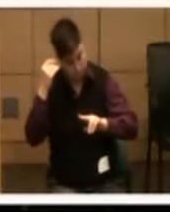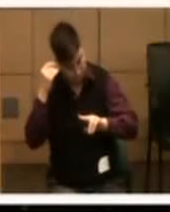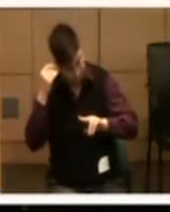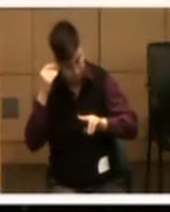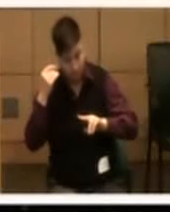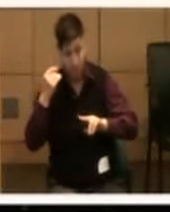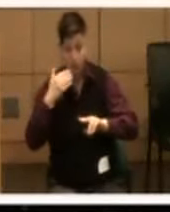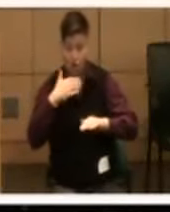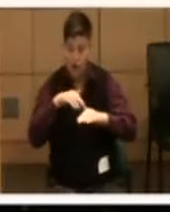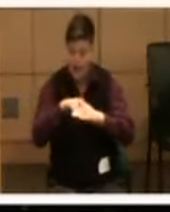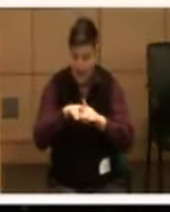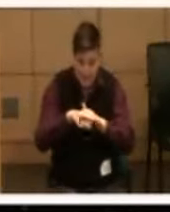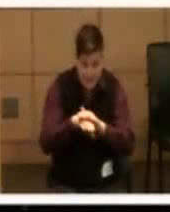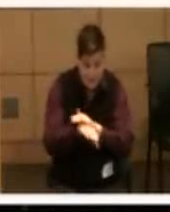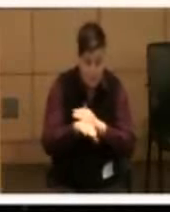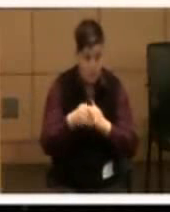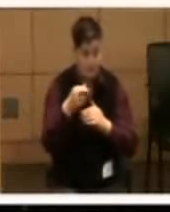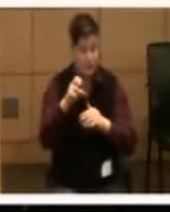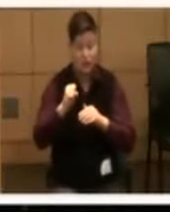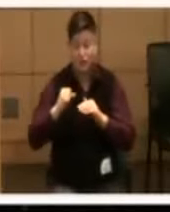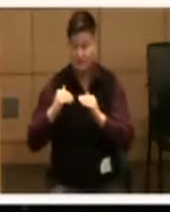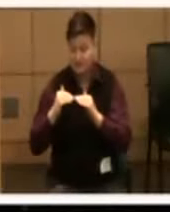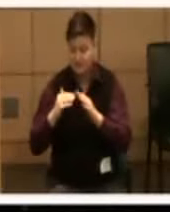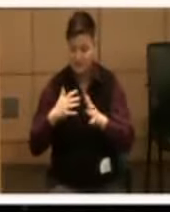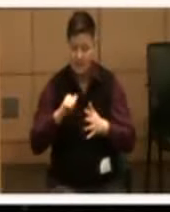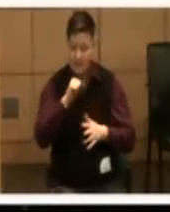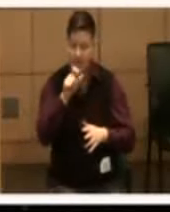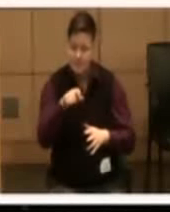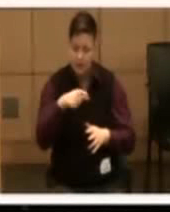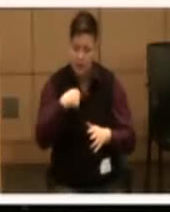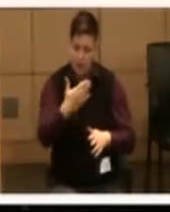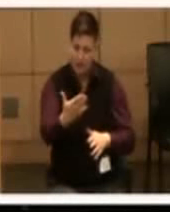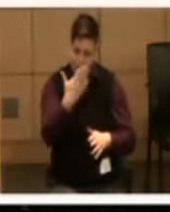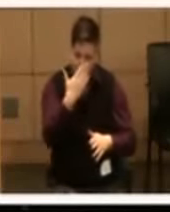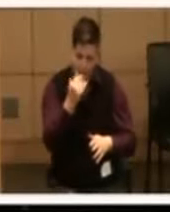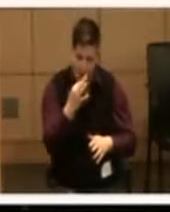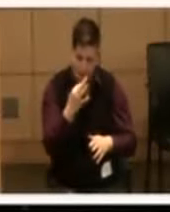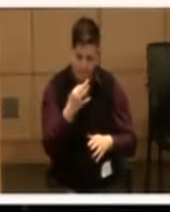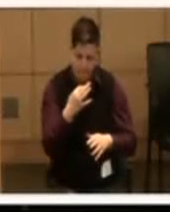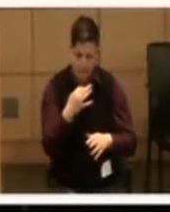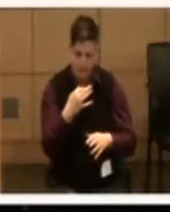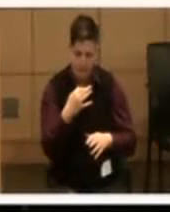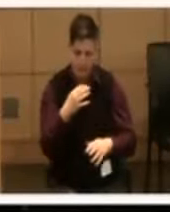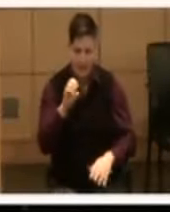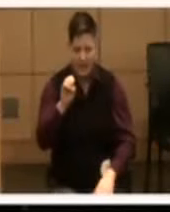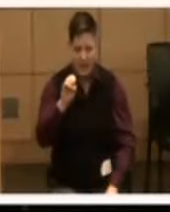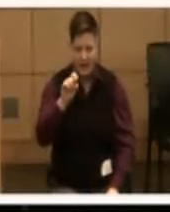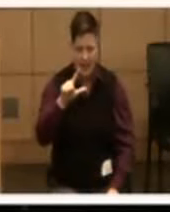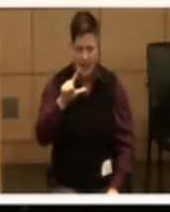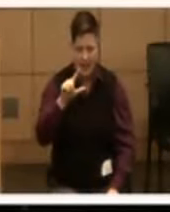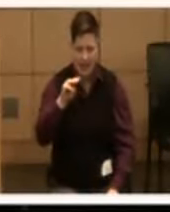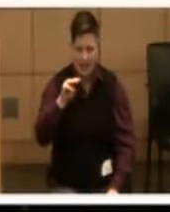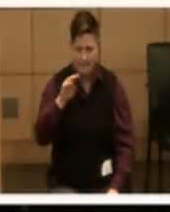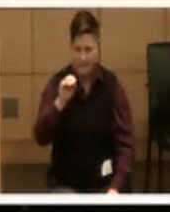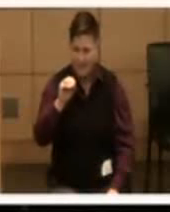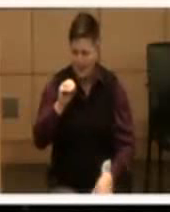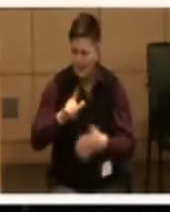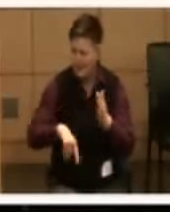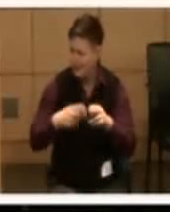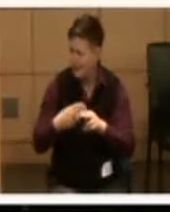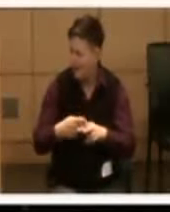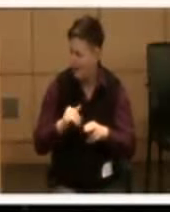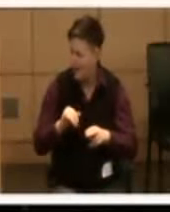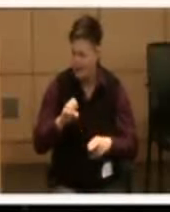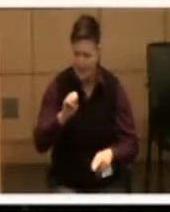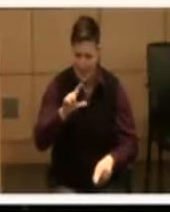access to peers, access to peers, right in front of the Elmo. Elmo. Whatever you call that thing. Yeah. And